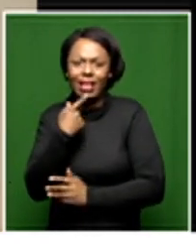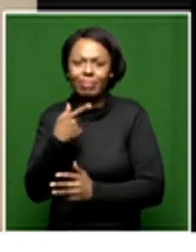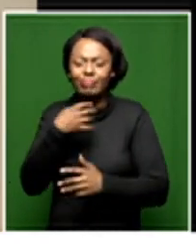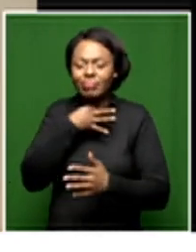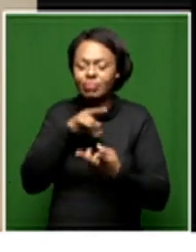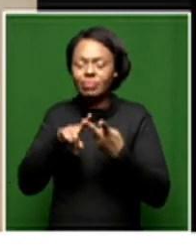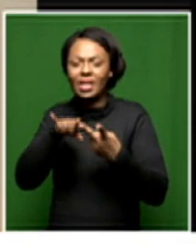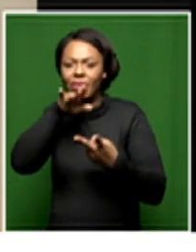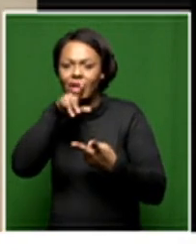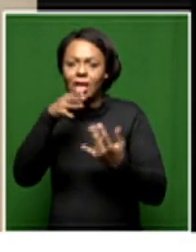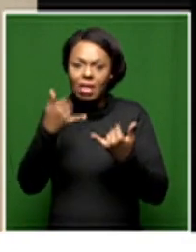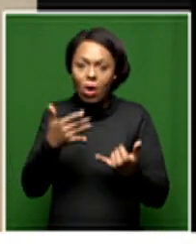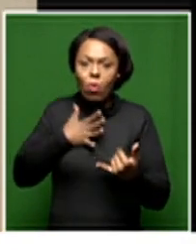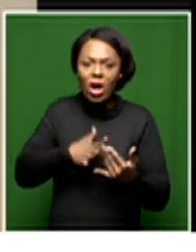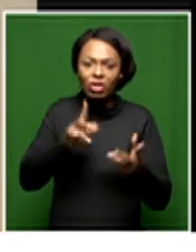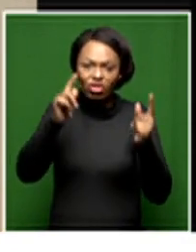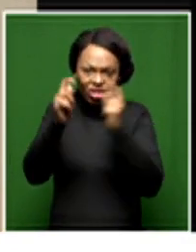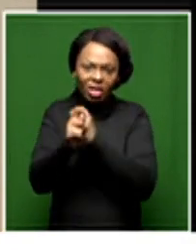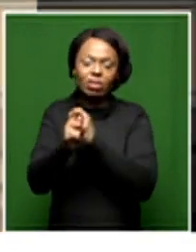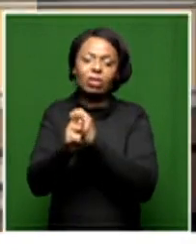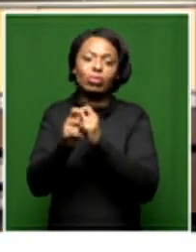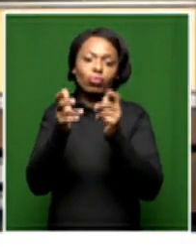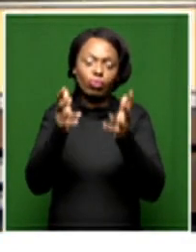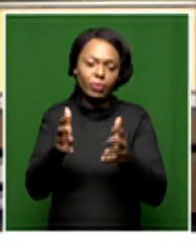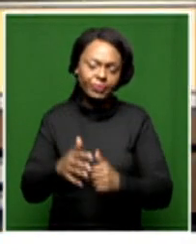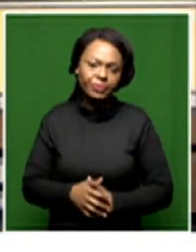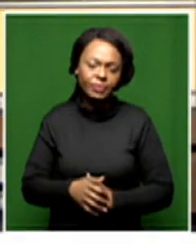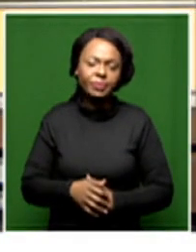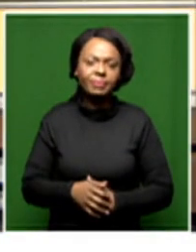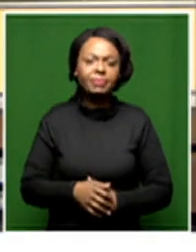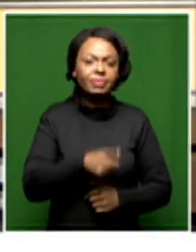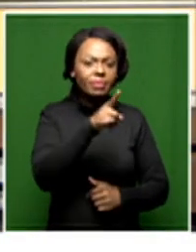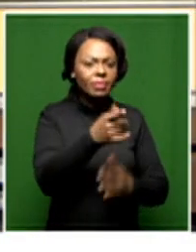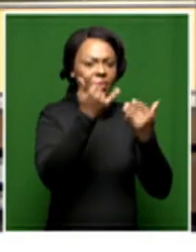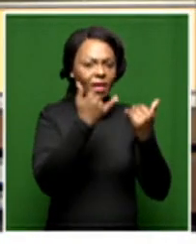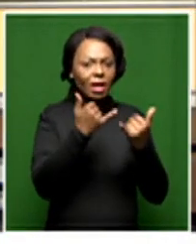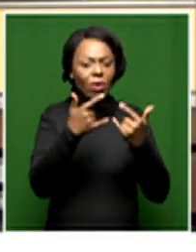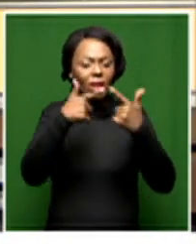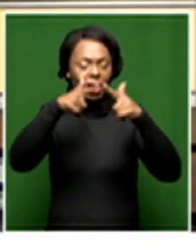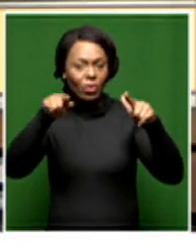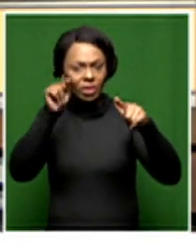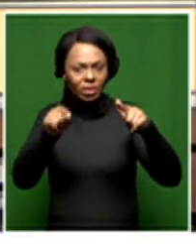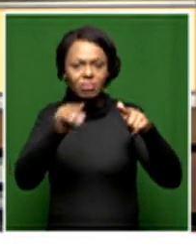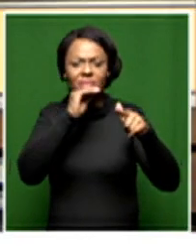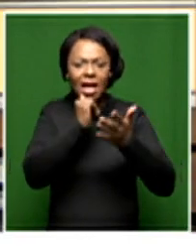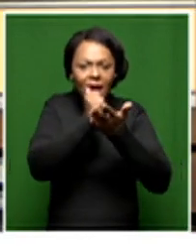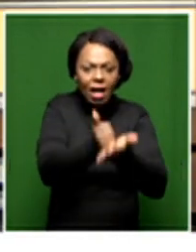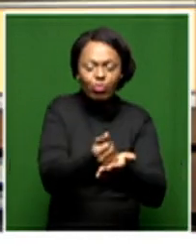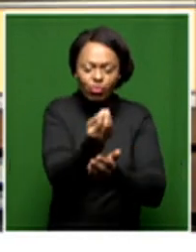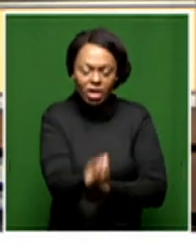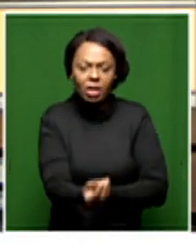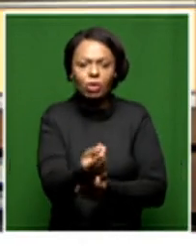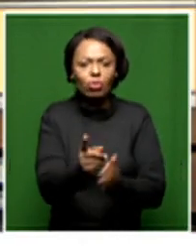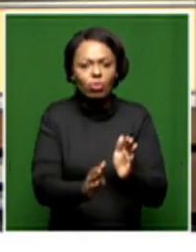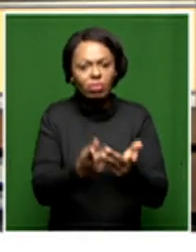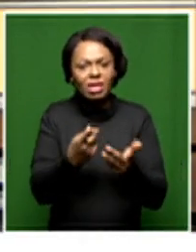And we want to change this. Yeah, in as much as reading in indigenous languages helps kids to embrace who they are,